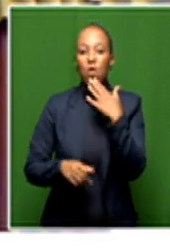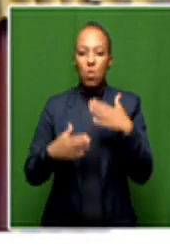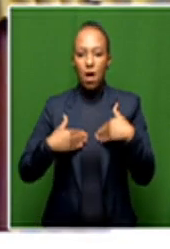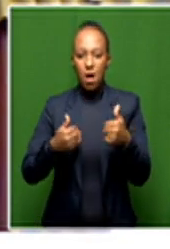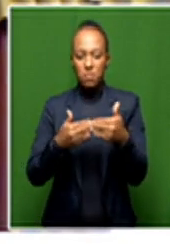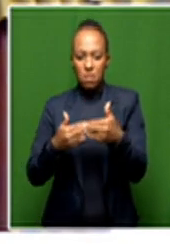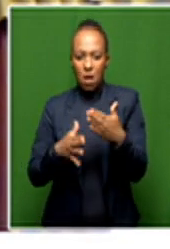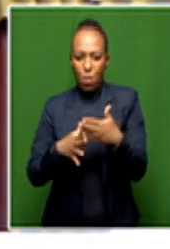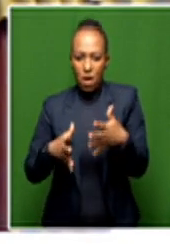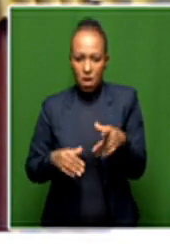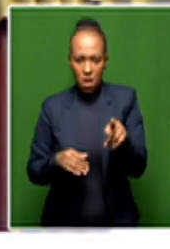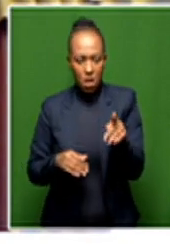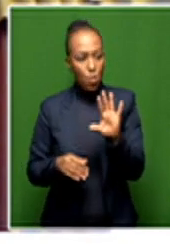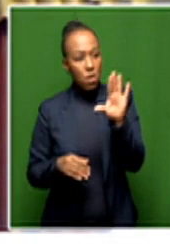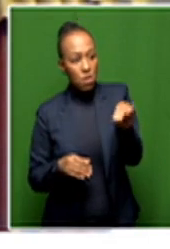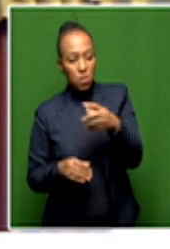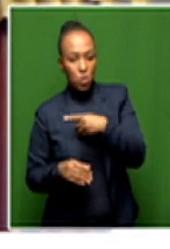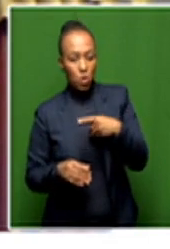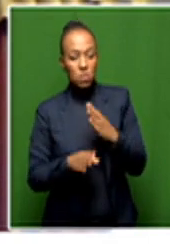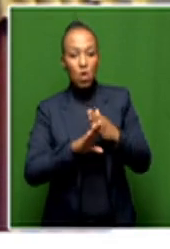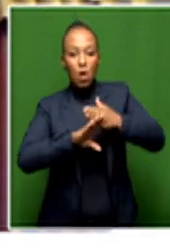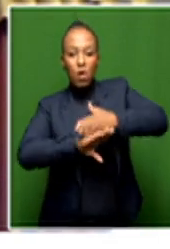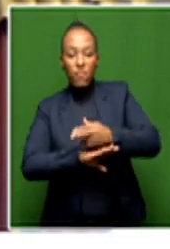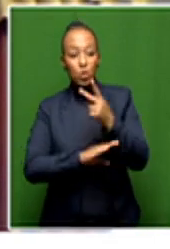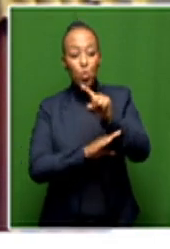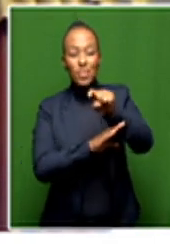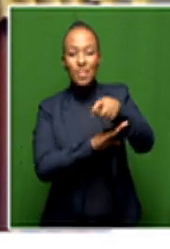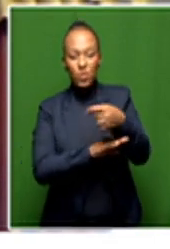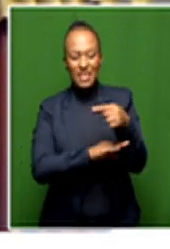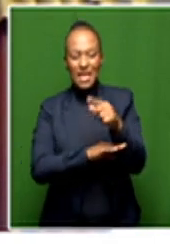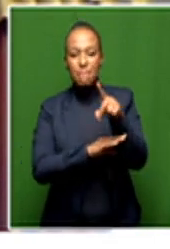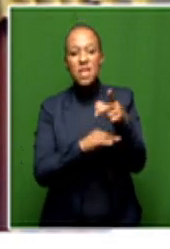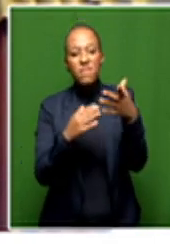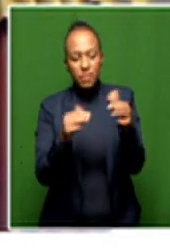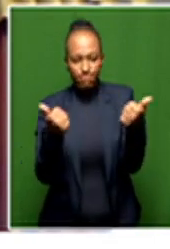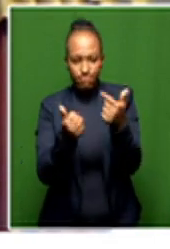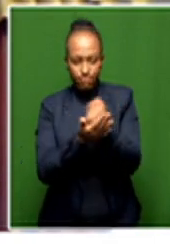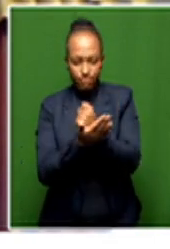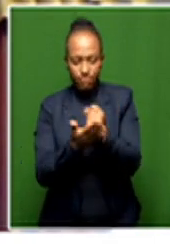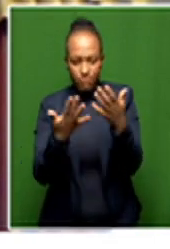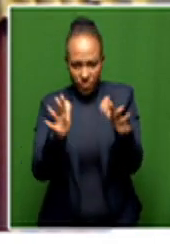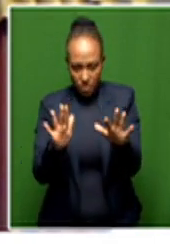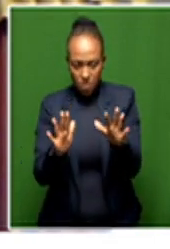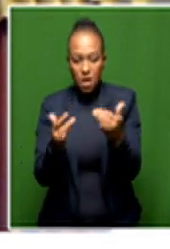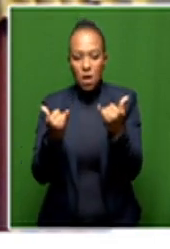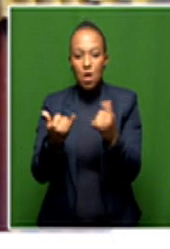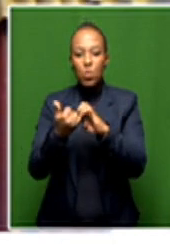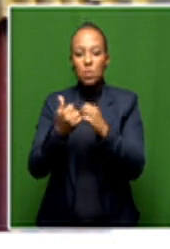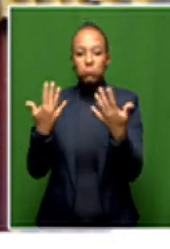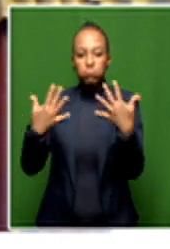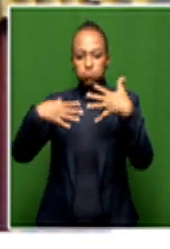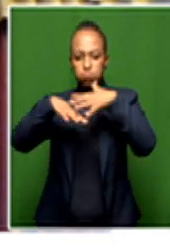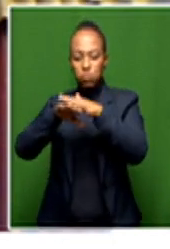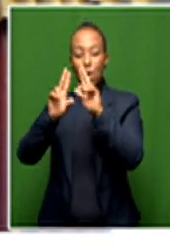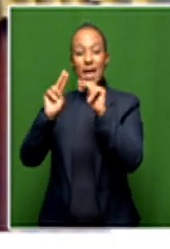we ask our doctors. There's more than 2,000 GPs already registered on that, and that we would try to integrate that with